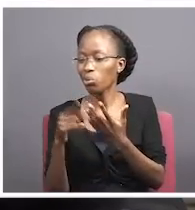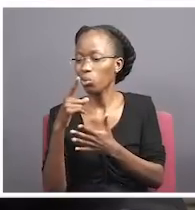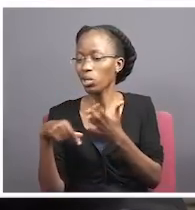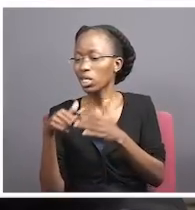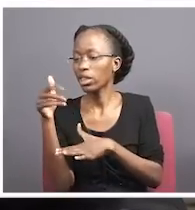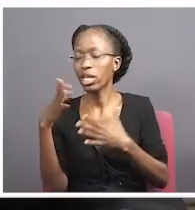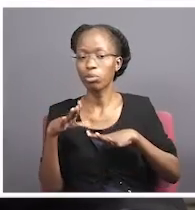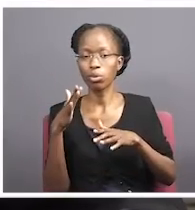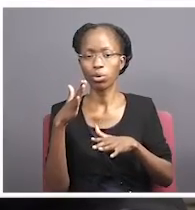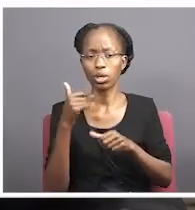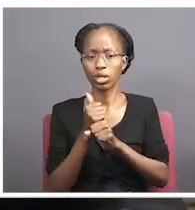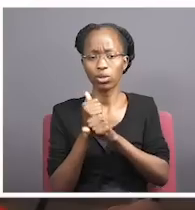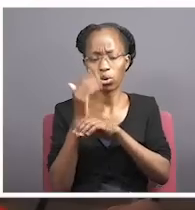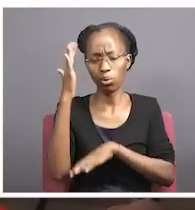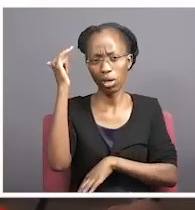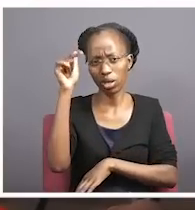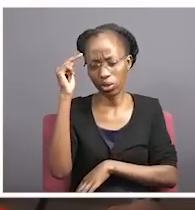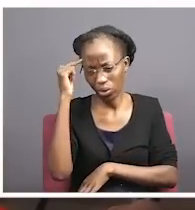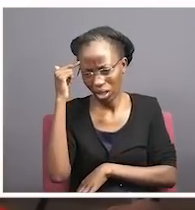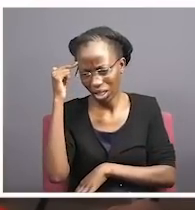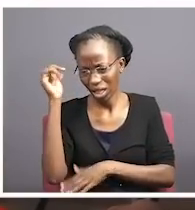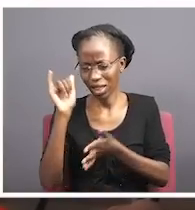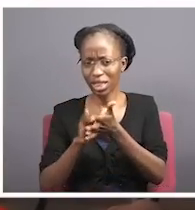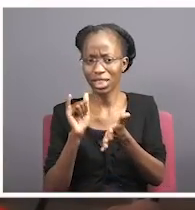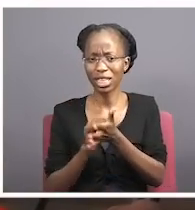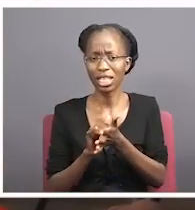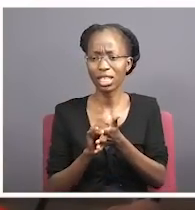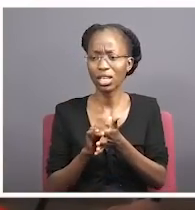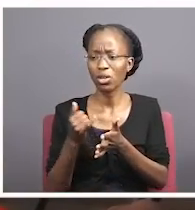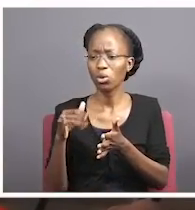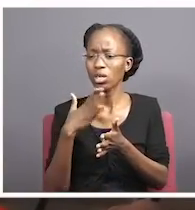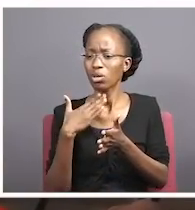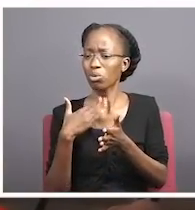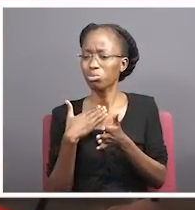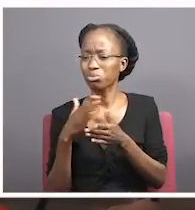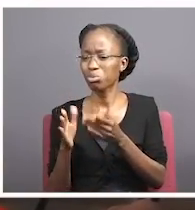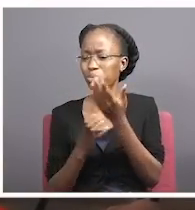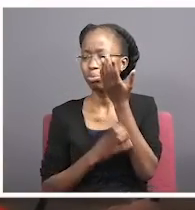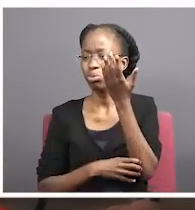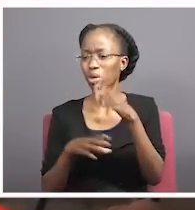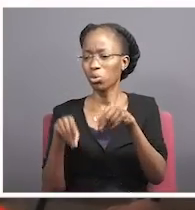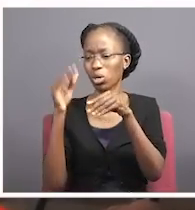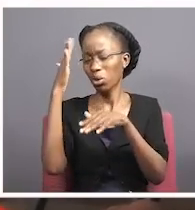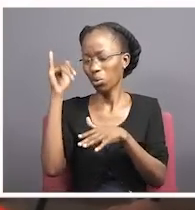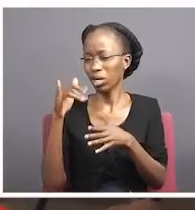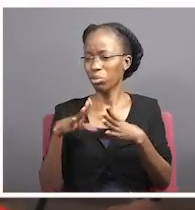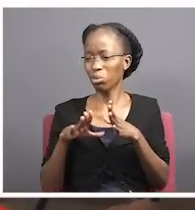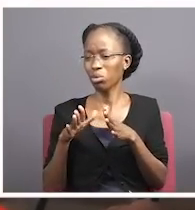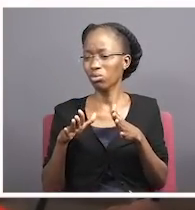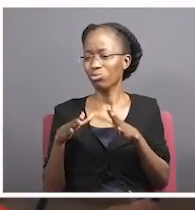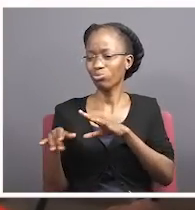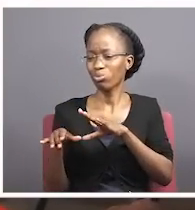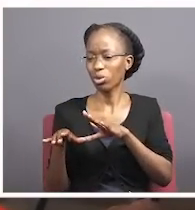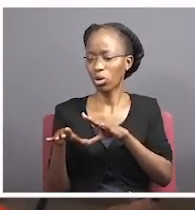end up doing what other people are doing. Why do you think it is that we tend to settle for mediocrity? What is it about mediocrity